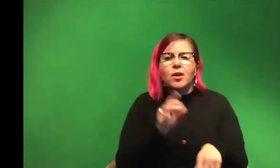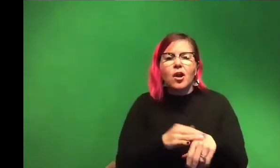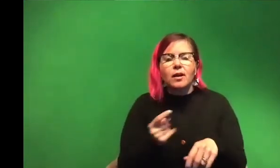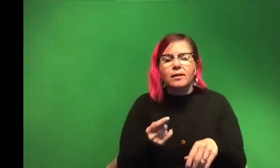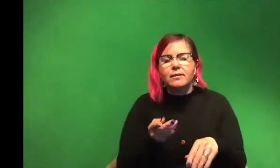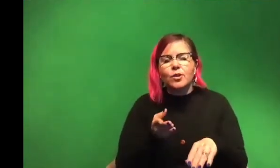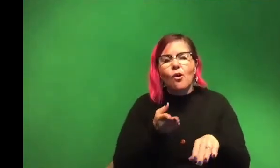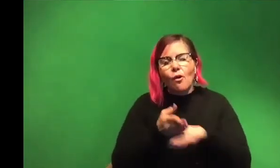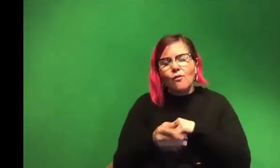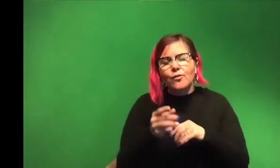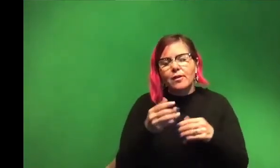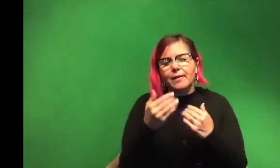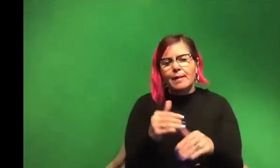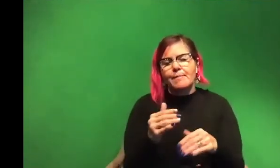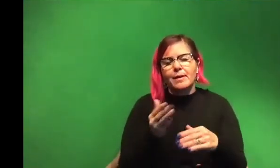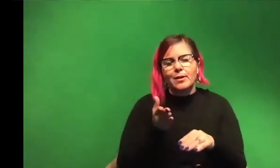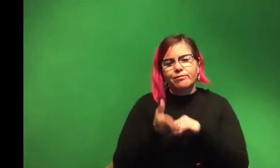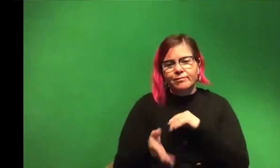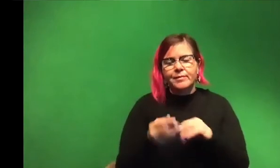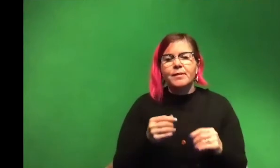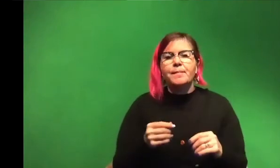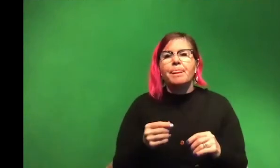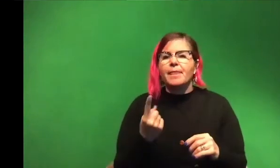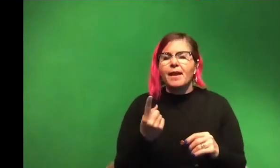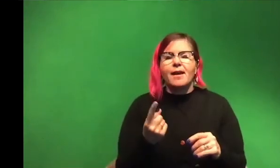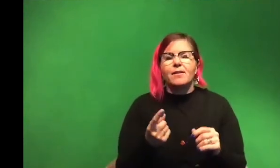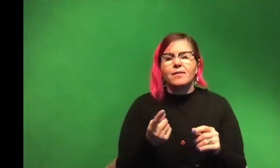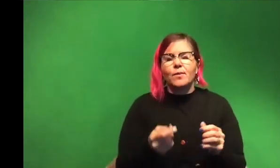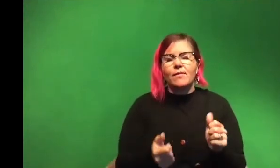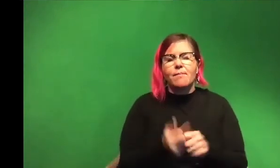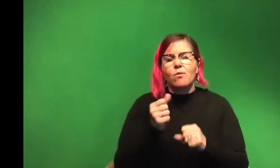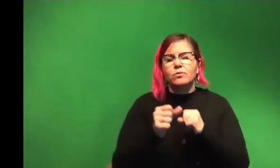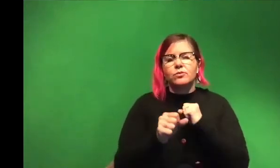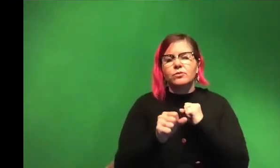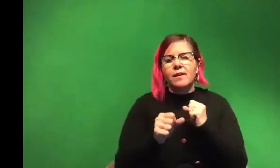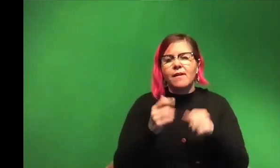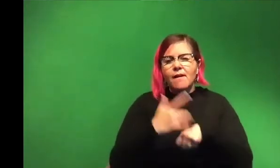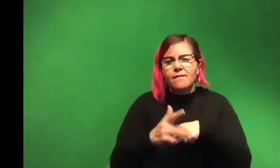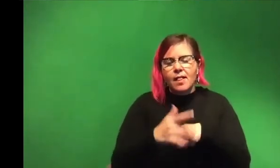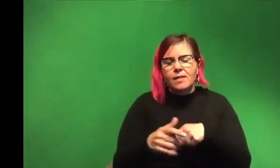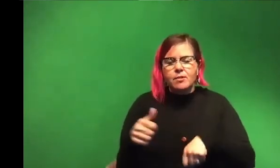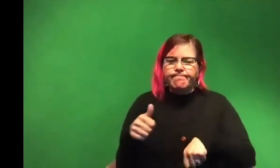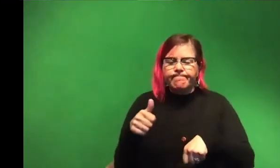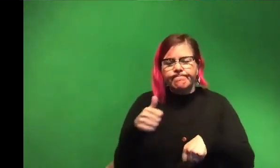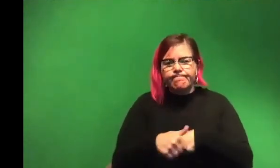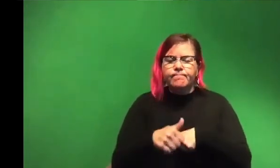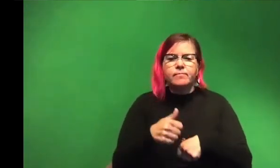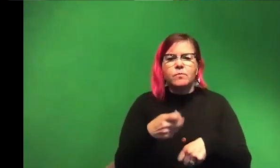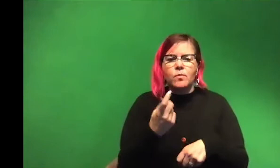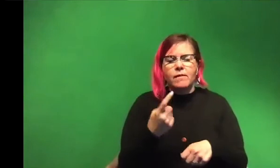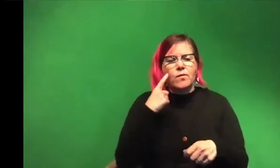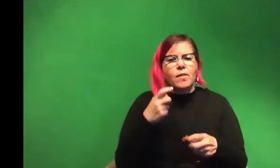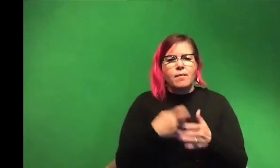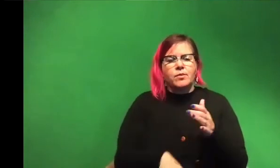obviously weighed over the limit. Right. But that is one of the most commercially available, like robust ones that I've seen for that price.